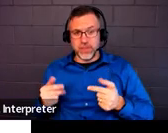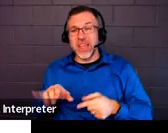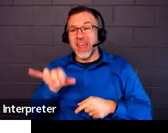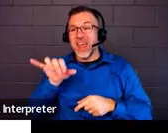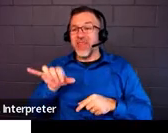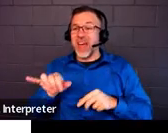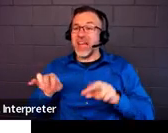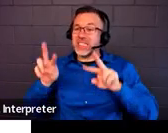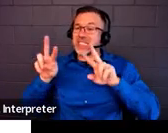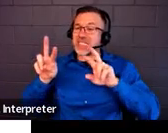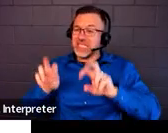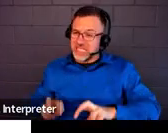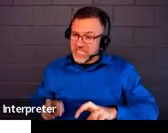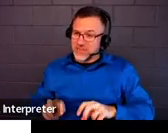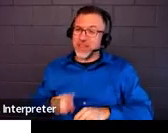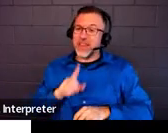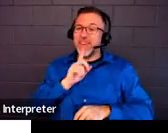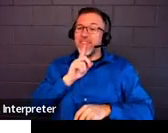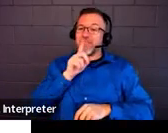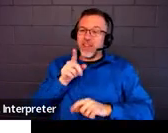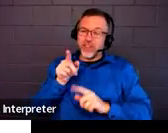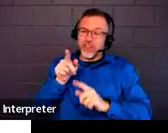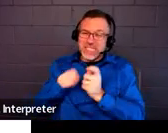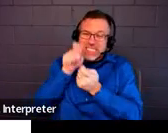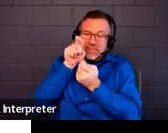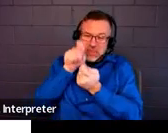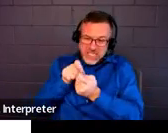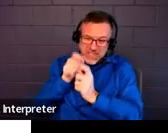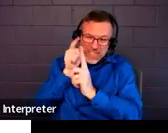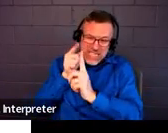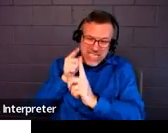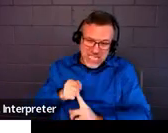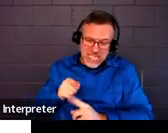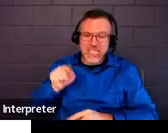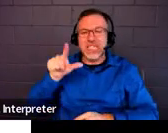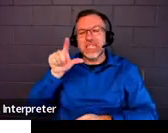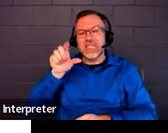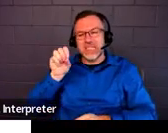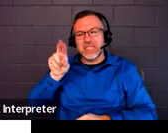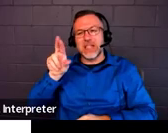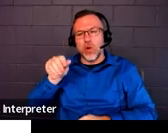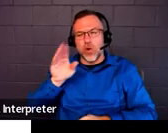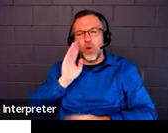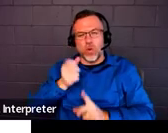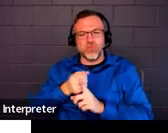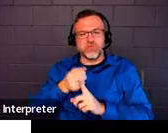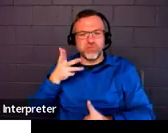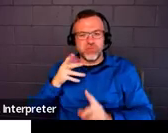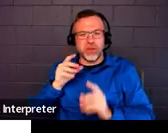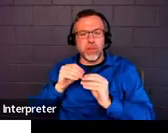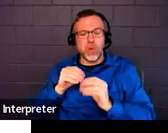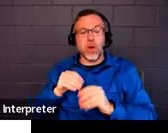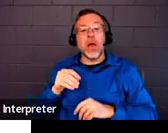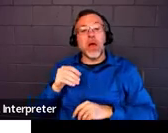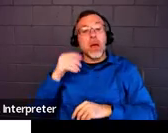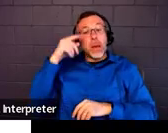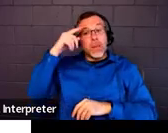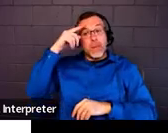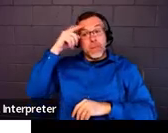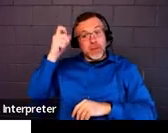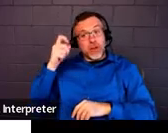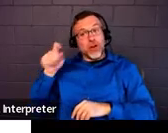is an accommodated form, which Leora will talk more about later when we touch on assessment design. And because of those